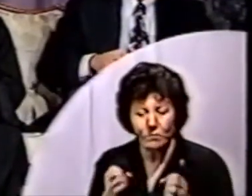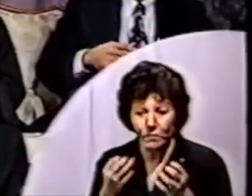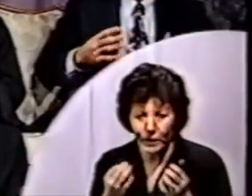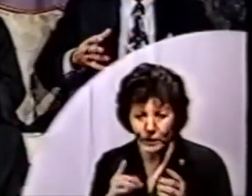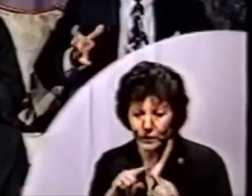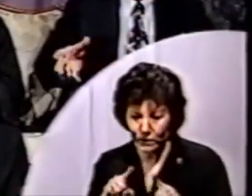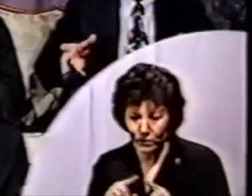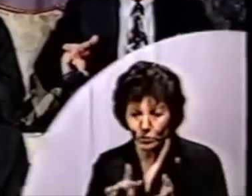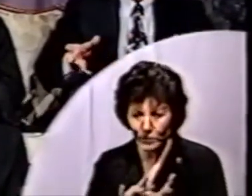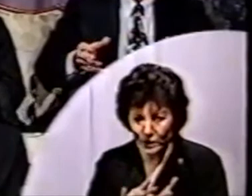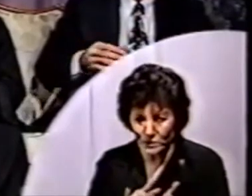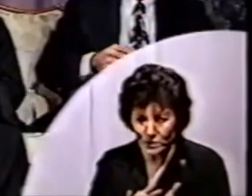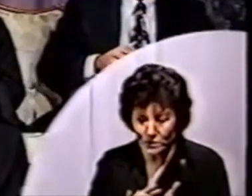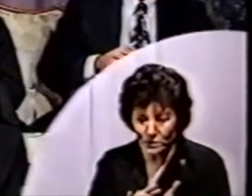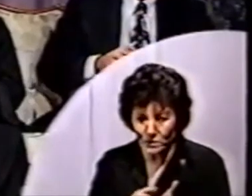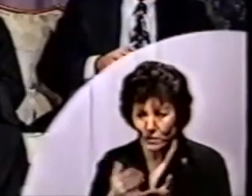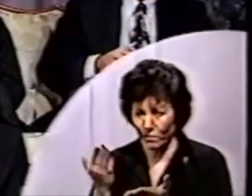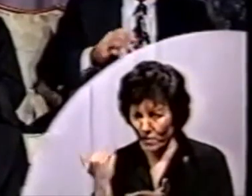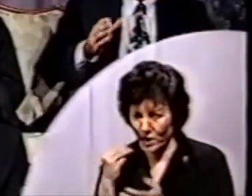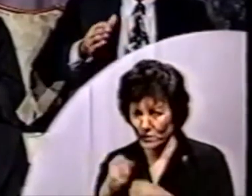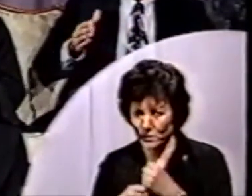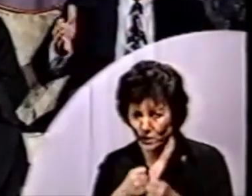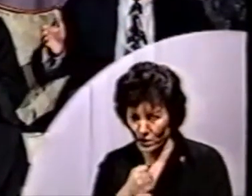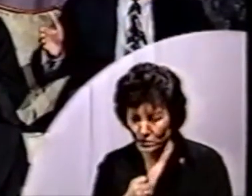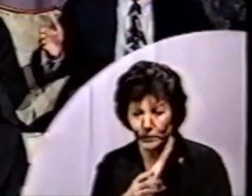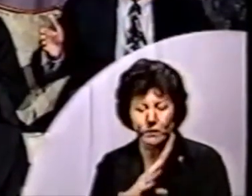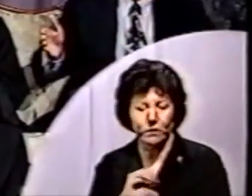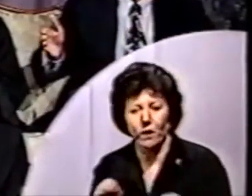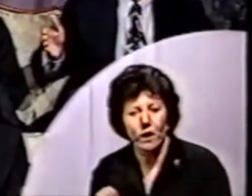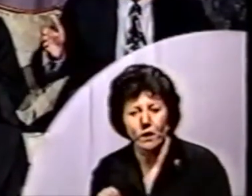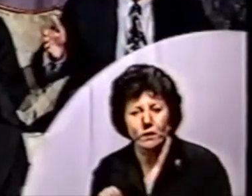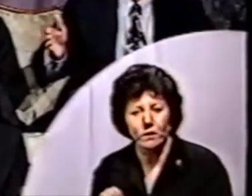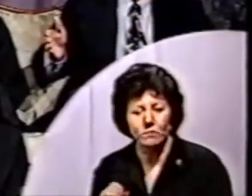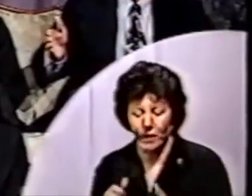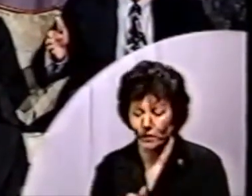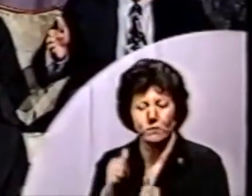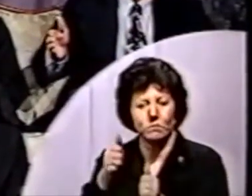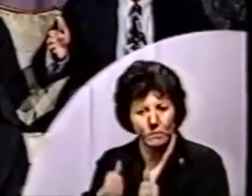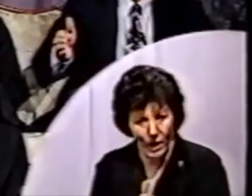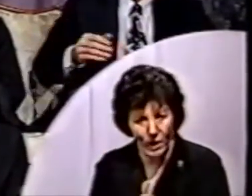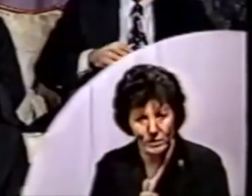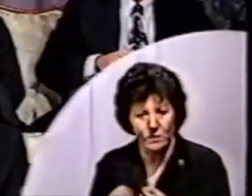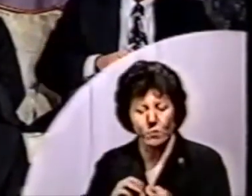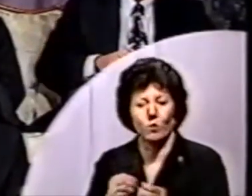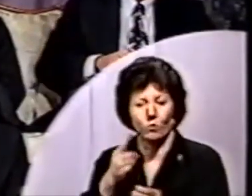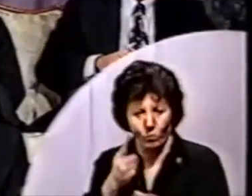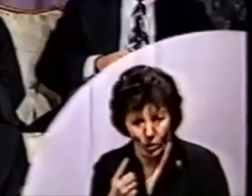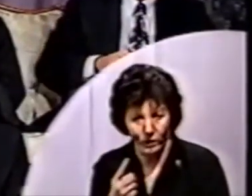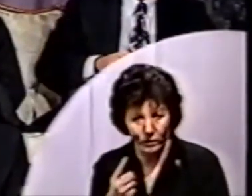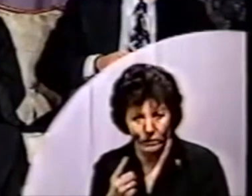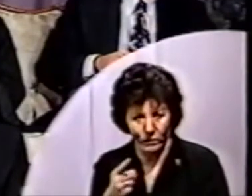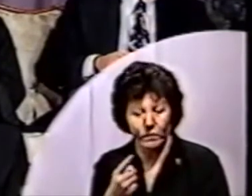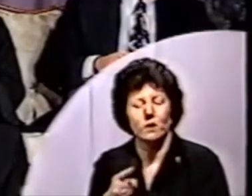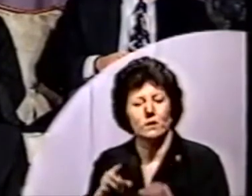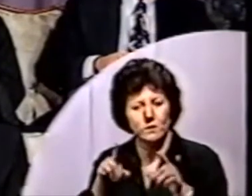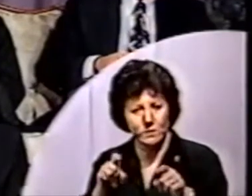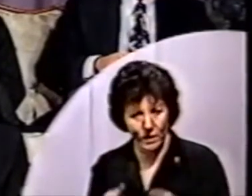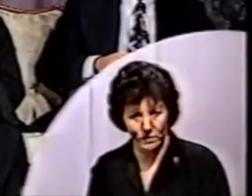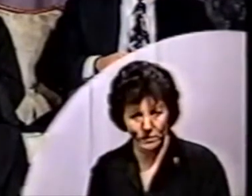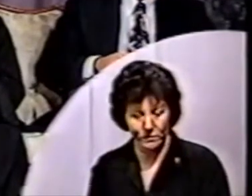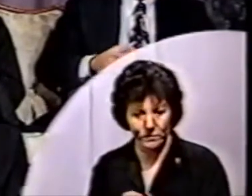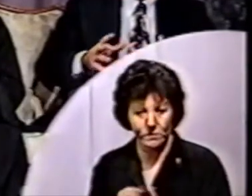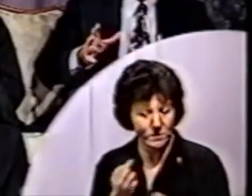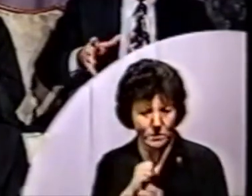past several years, none of which have made it past phase one testing, the safety testing.